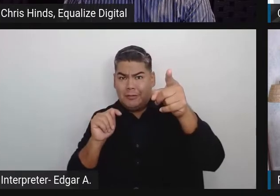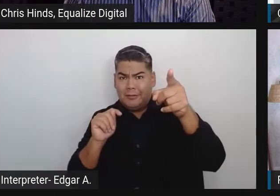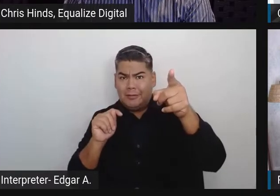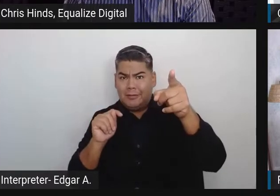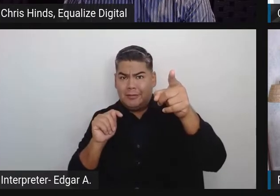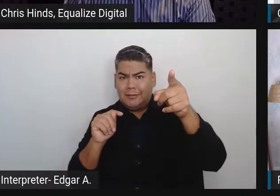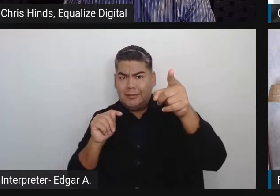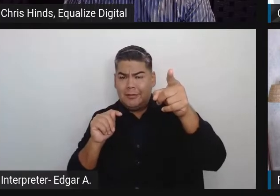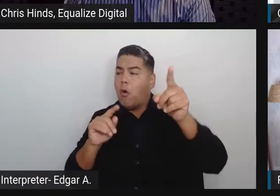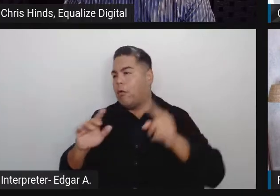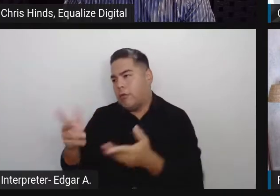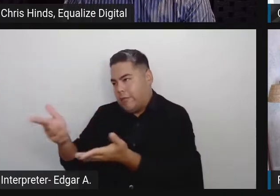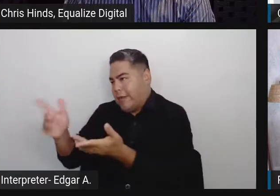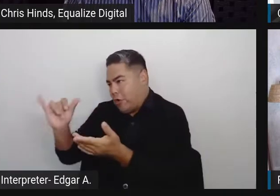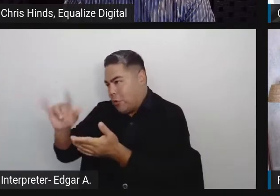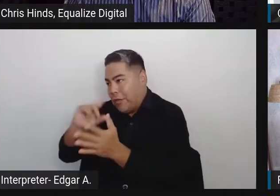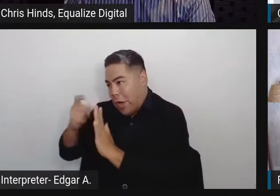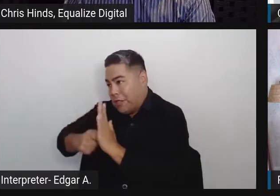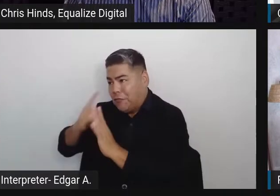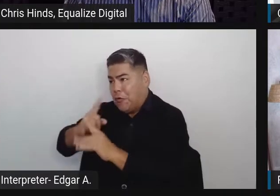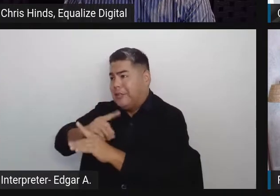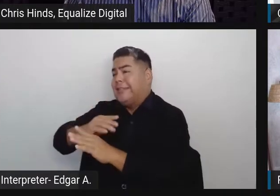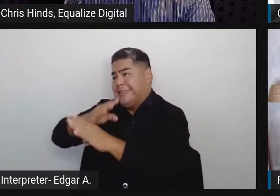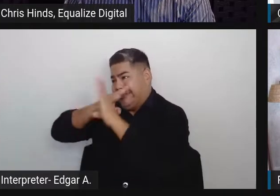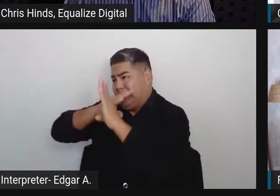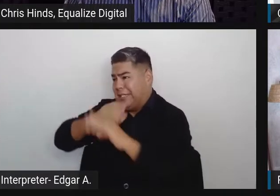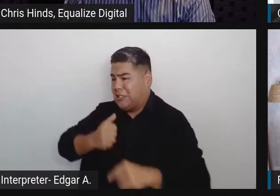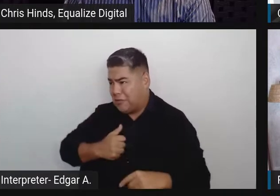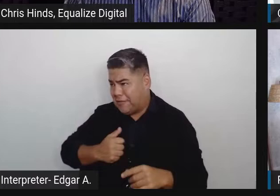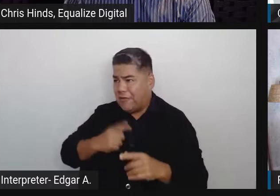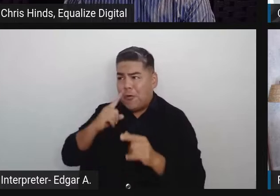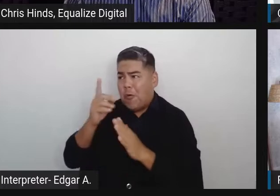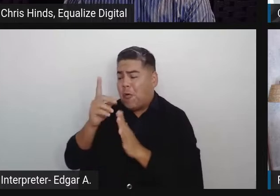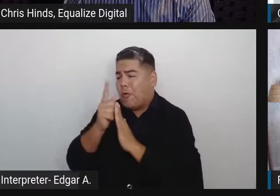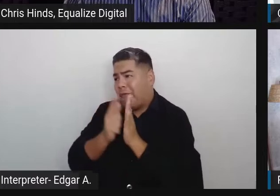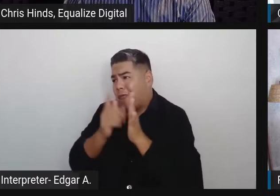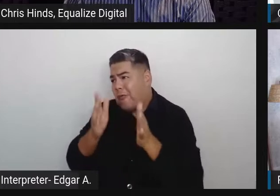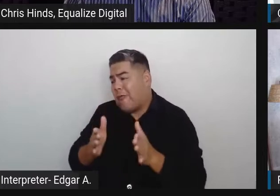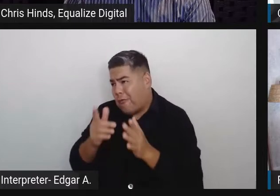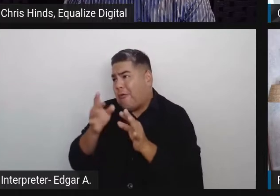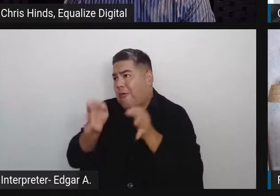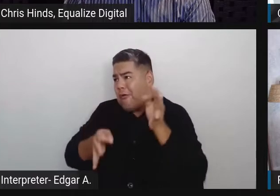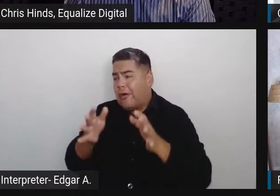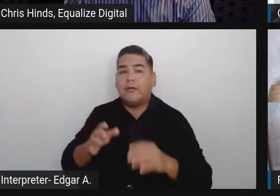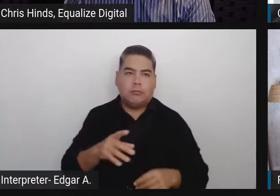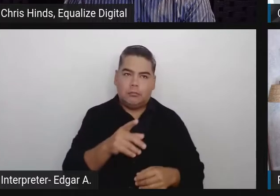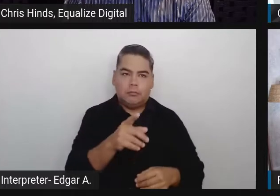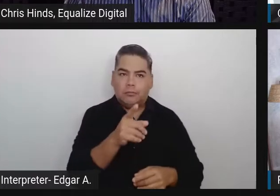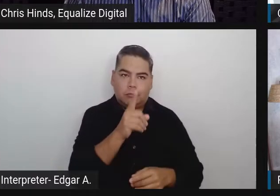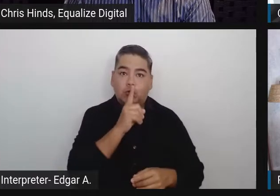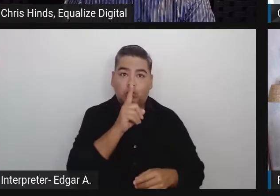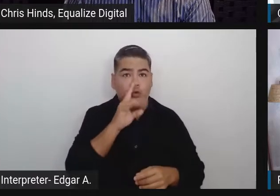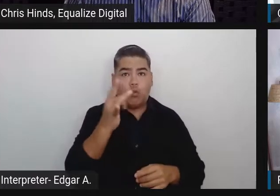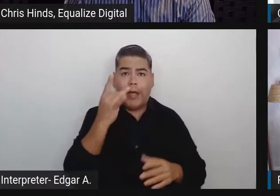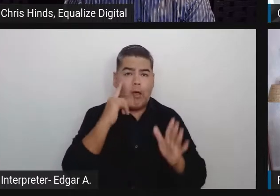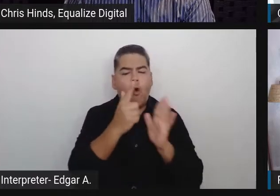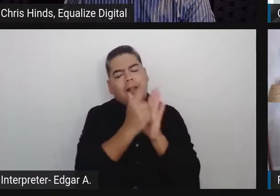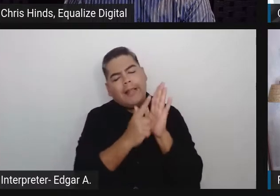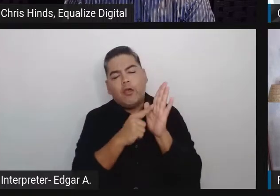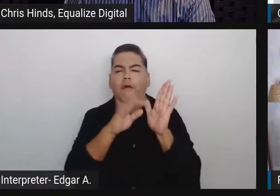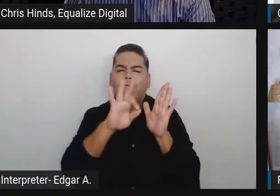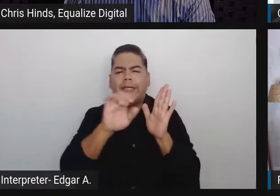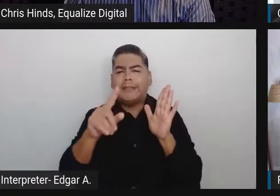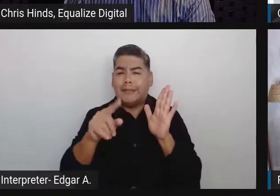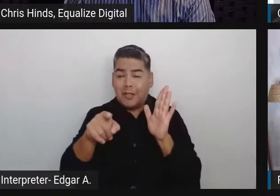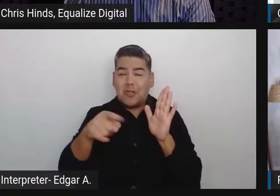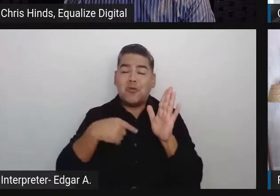defend yourself. So exactly. You know. Yeah. And it's not the kind of thing where you would get legal fees reimbursed. Like, it's like you gotta like show up and defend